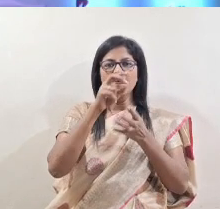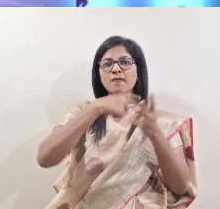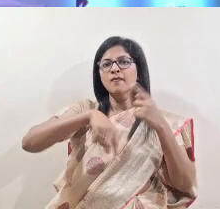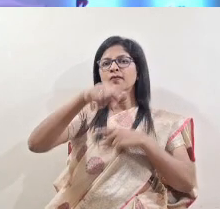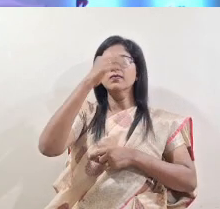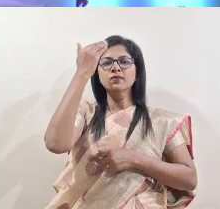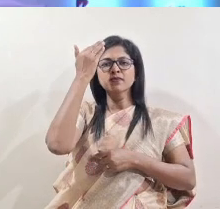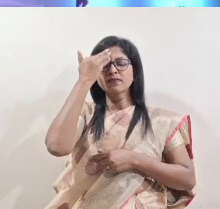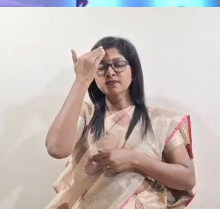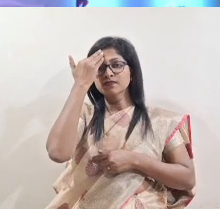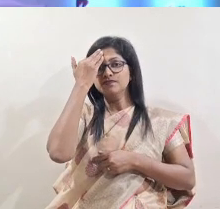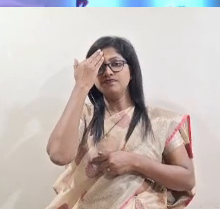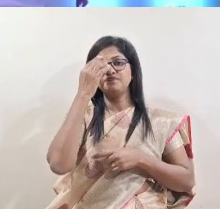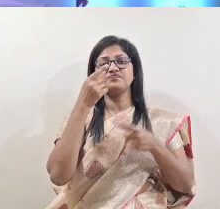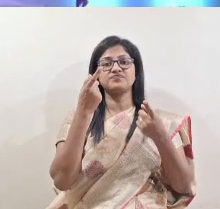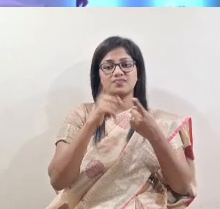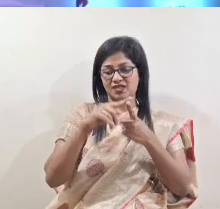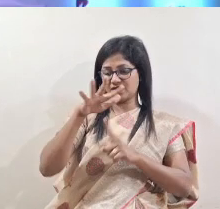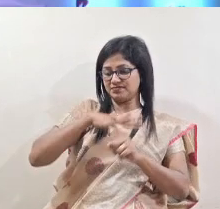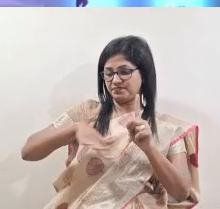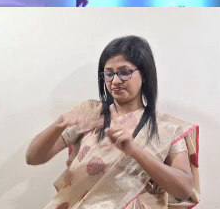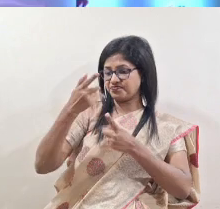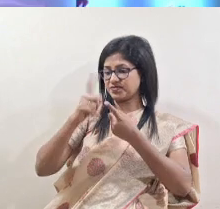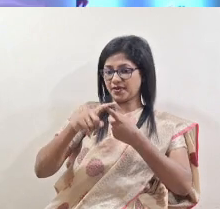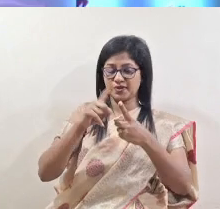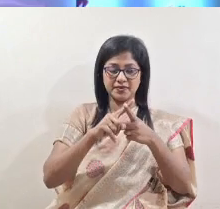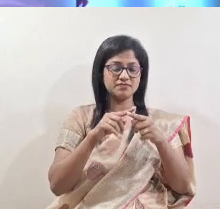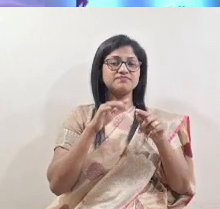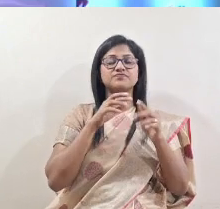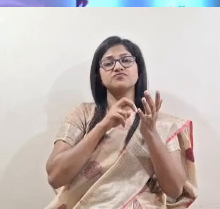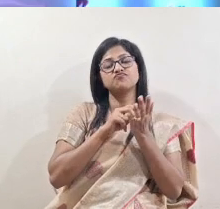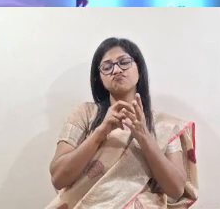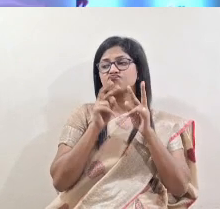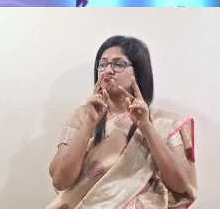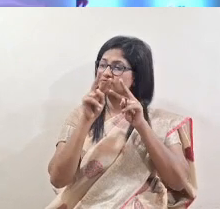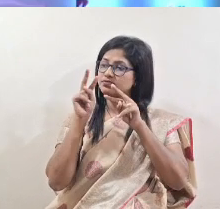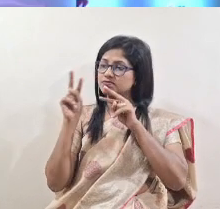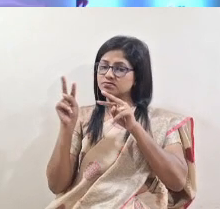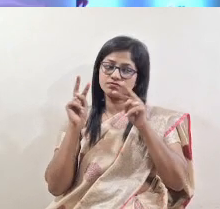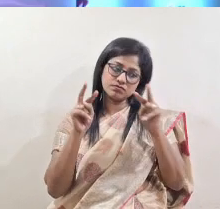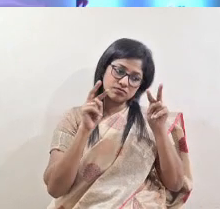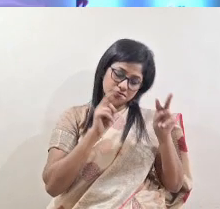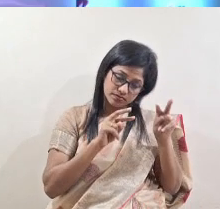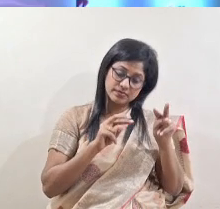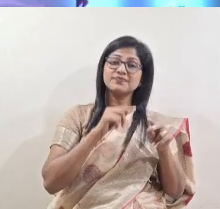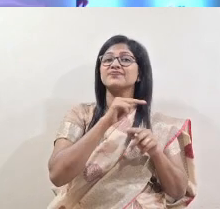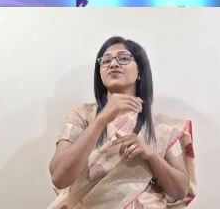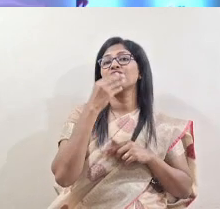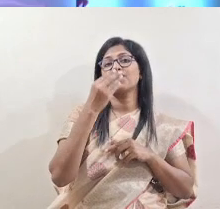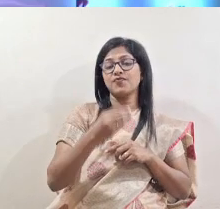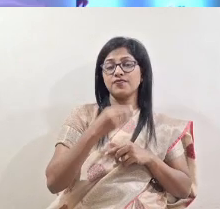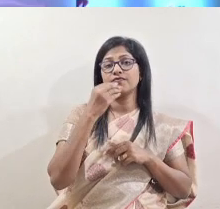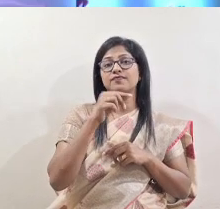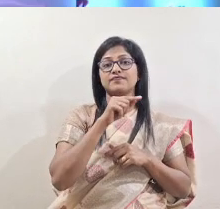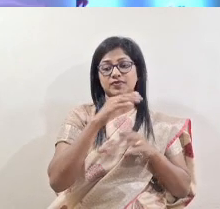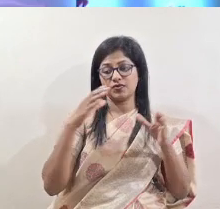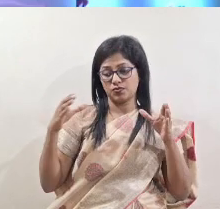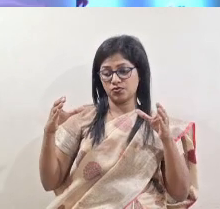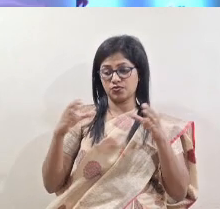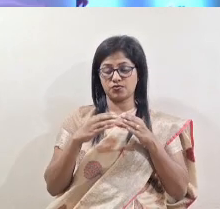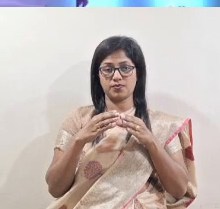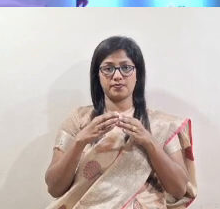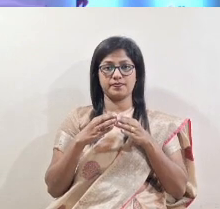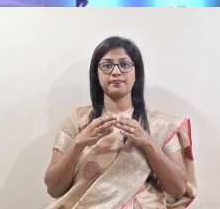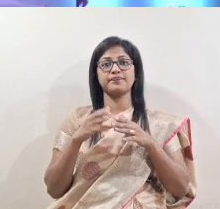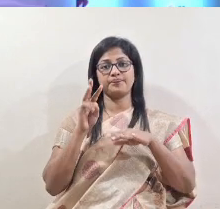are actually aware of some of the activities that happen around them. They look at their environment, and most often they also have their